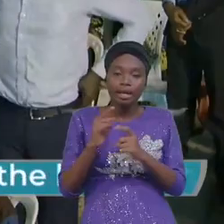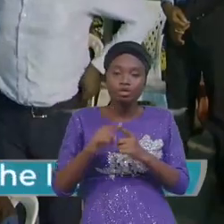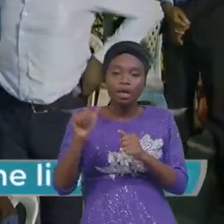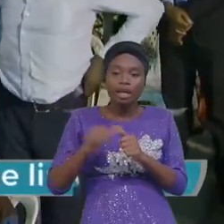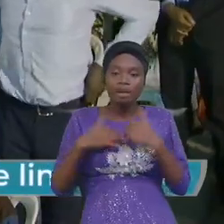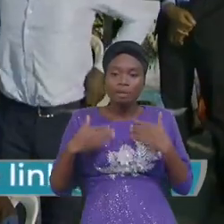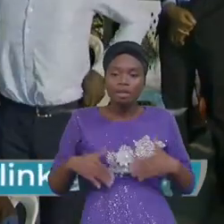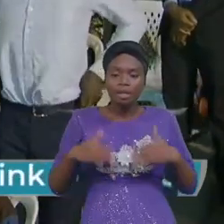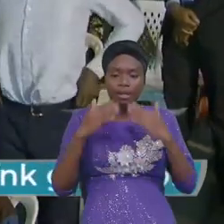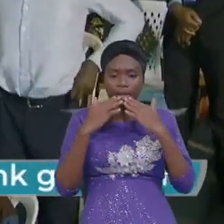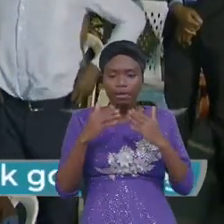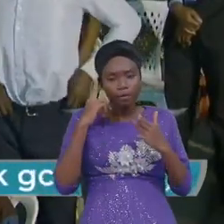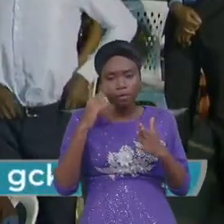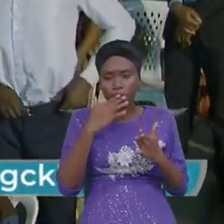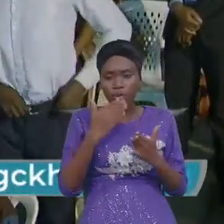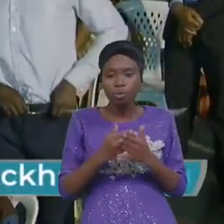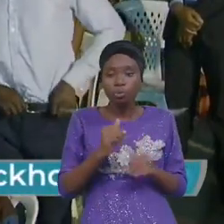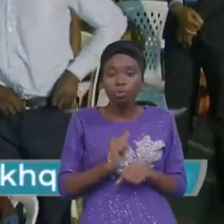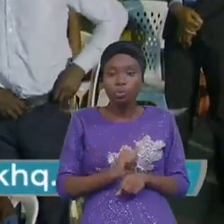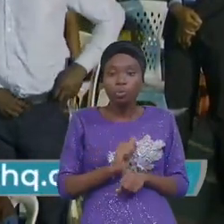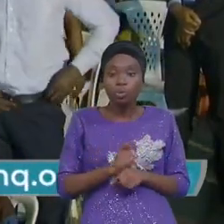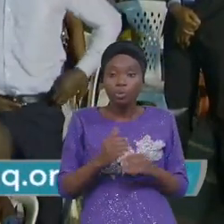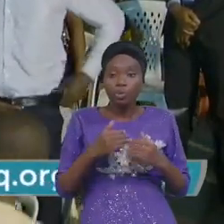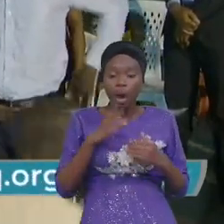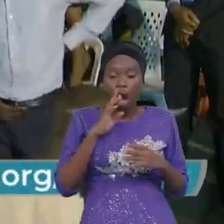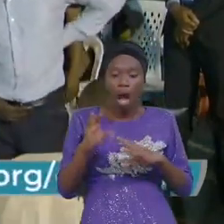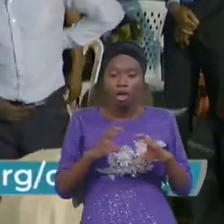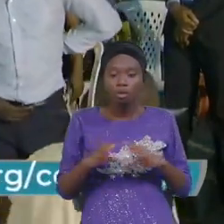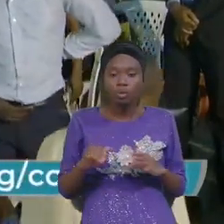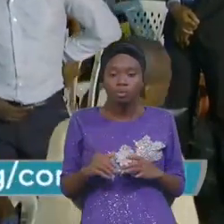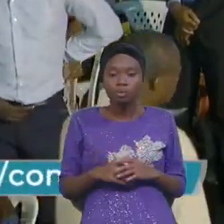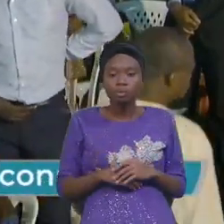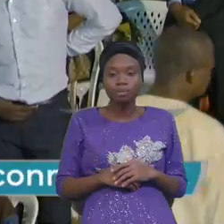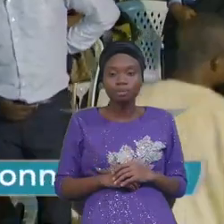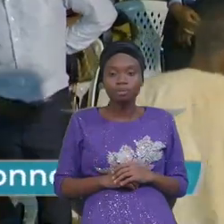you very much for the good job you are doing.